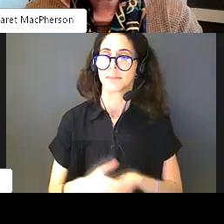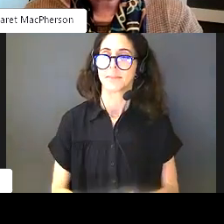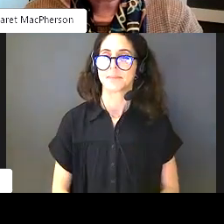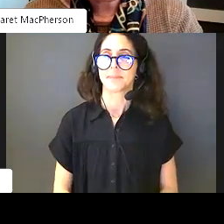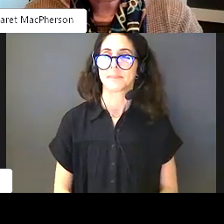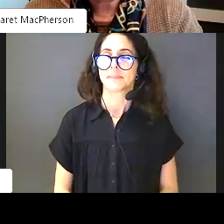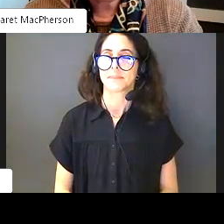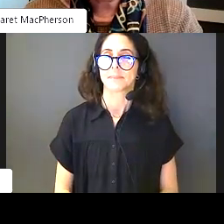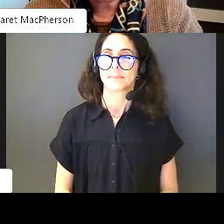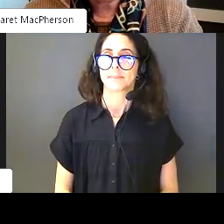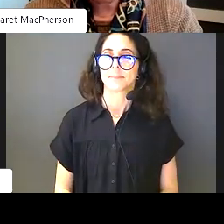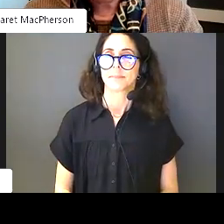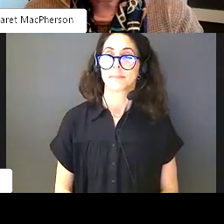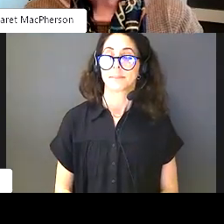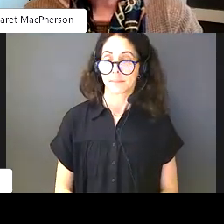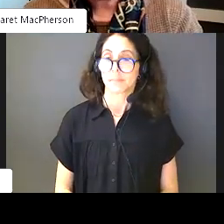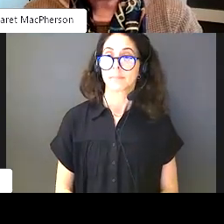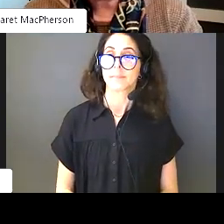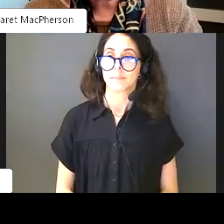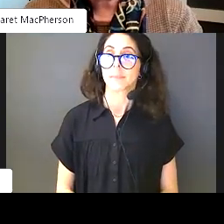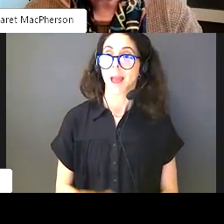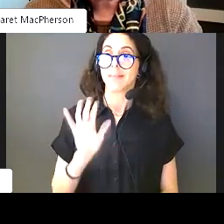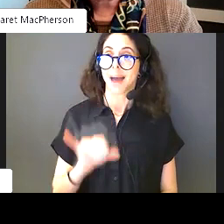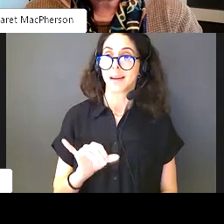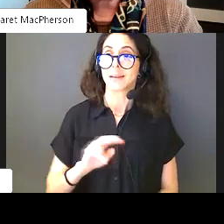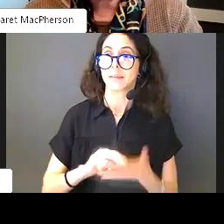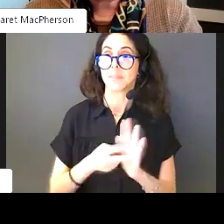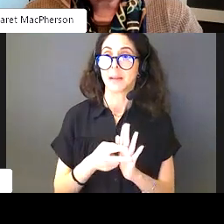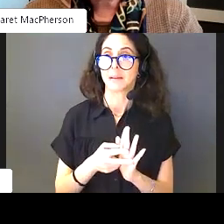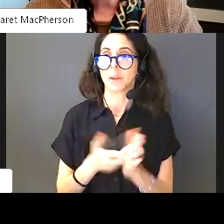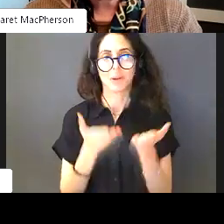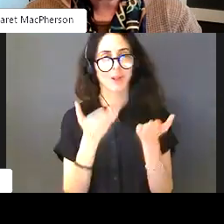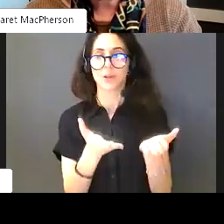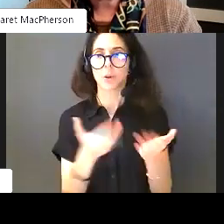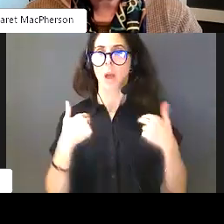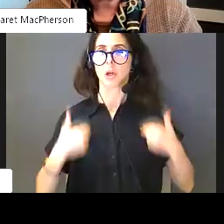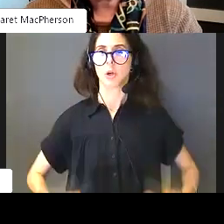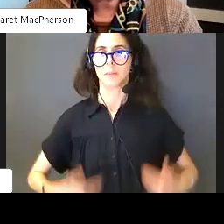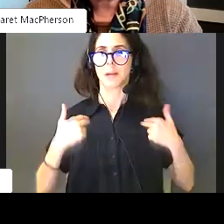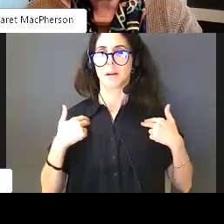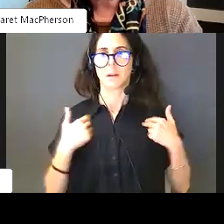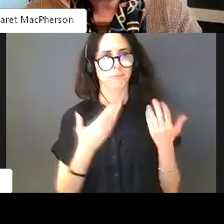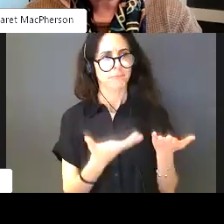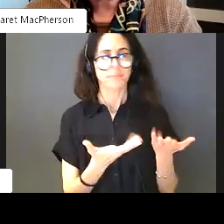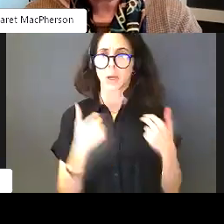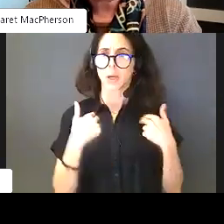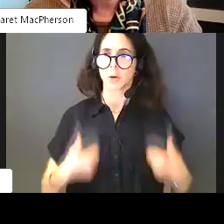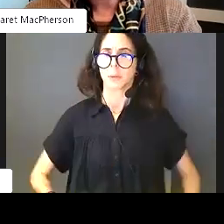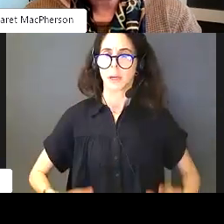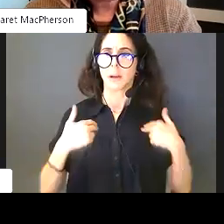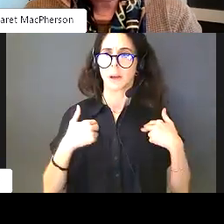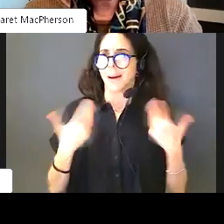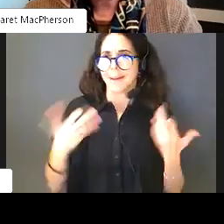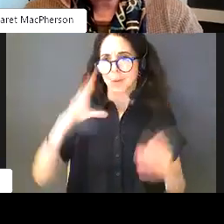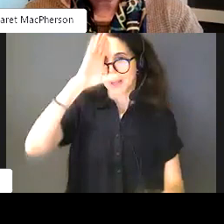basically sets you up as a human being that recognizes that no one has all the